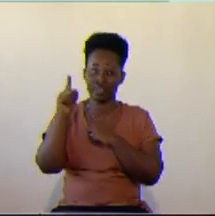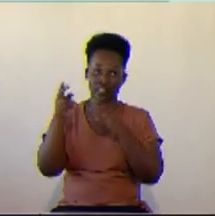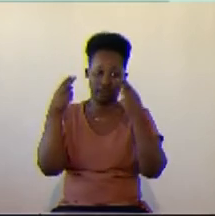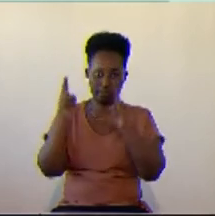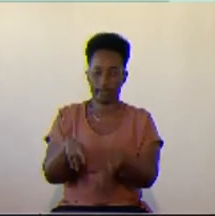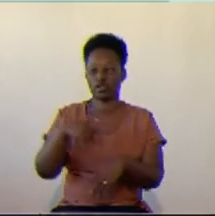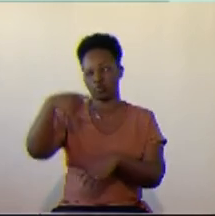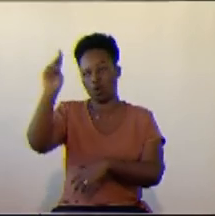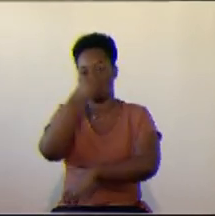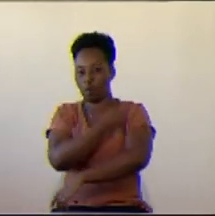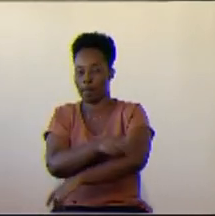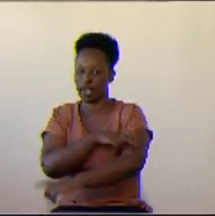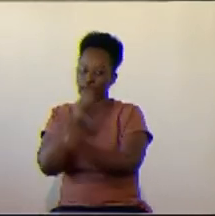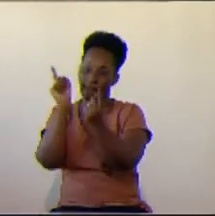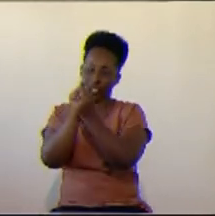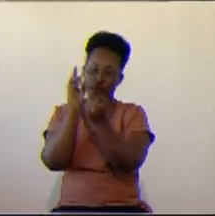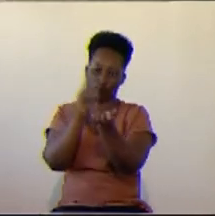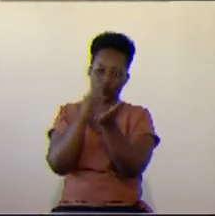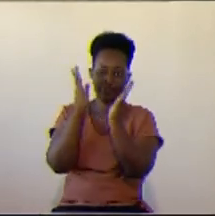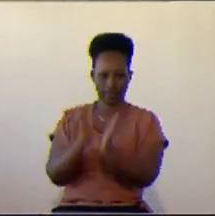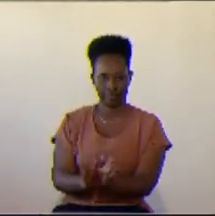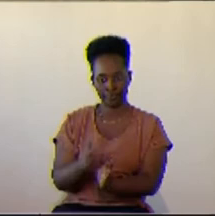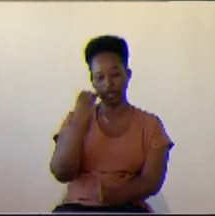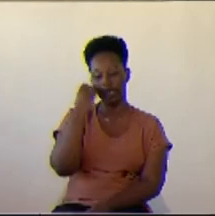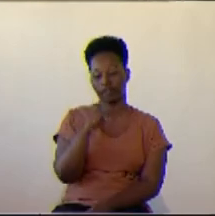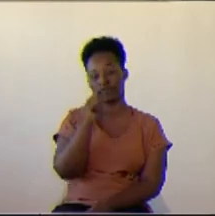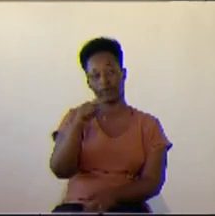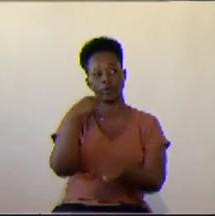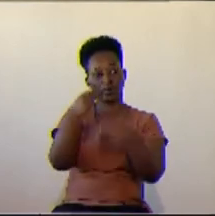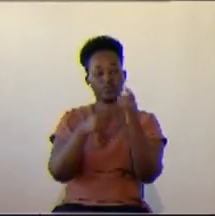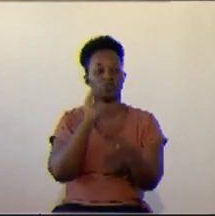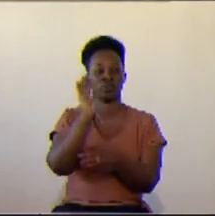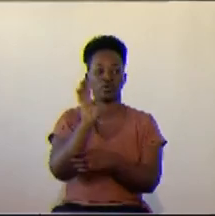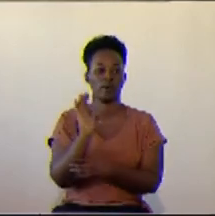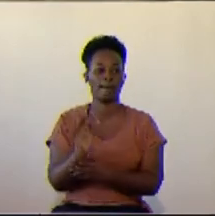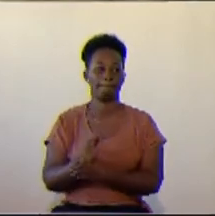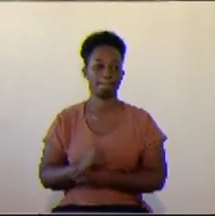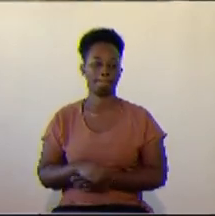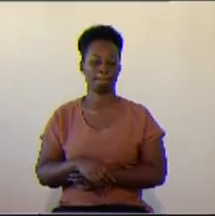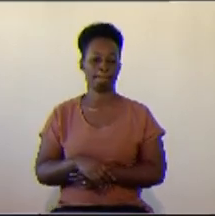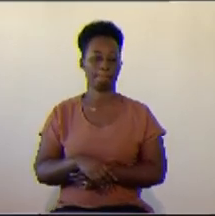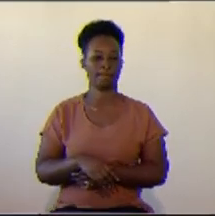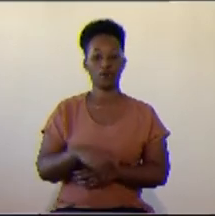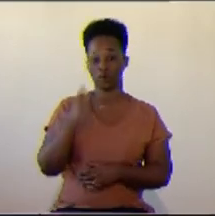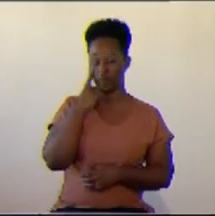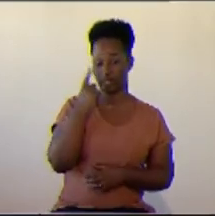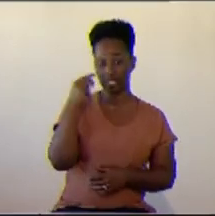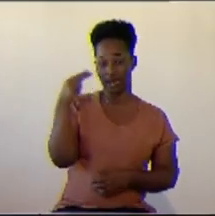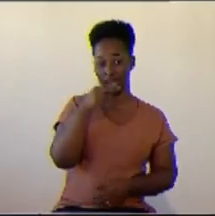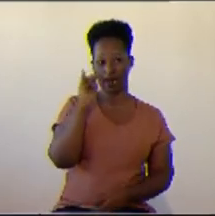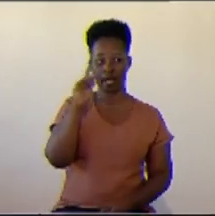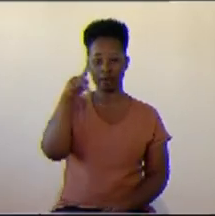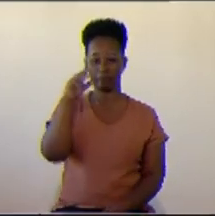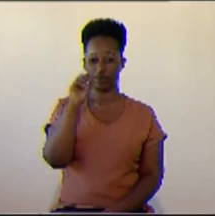a doctor. Now, if you continue with your biology lessons, you will find that hypertension is not